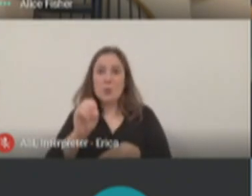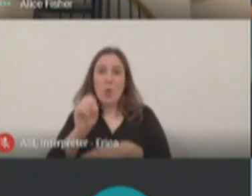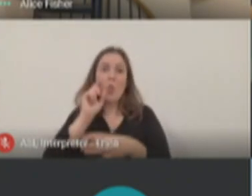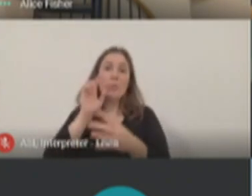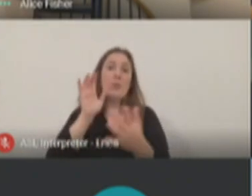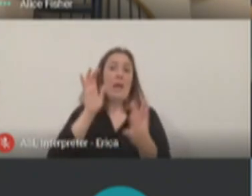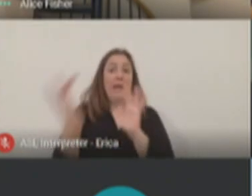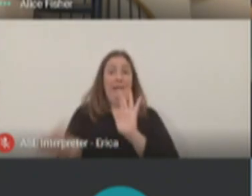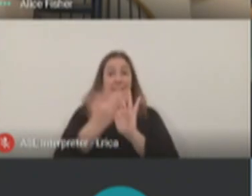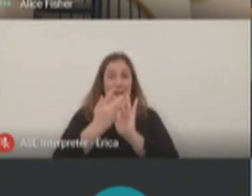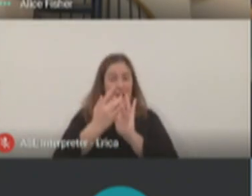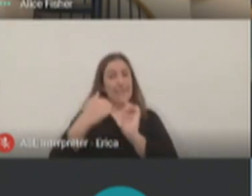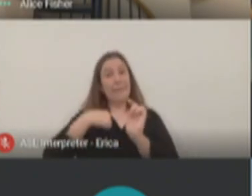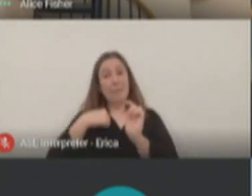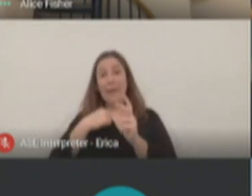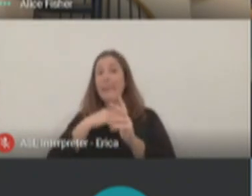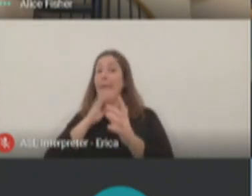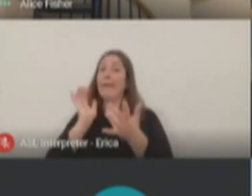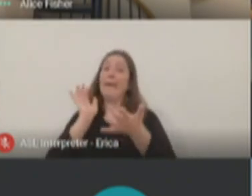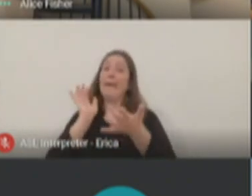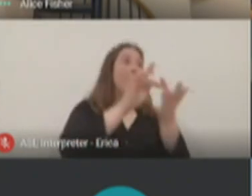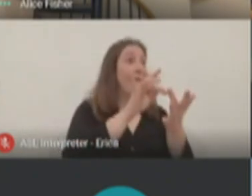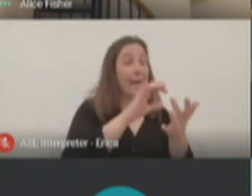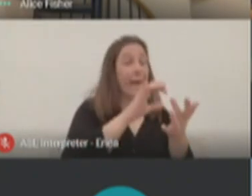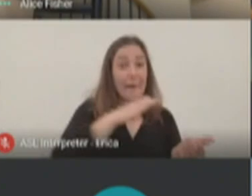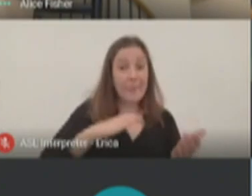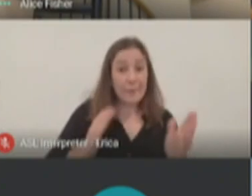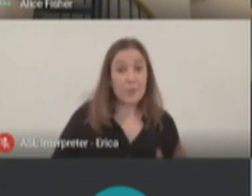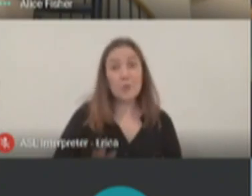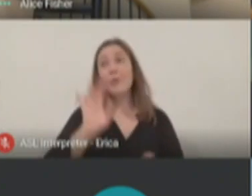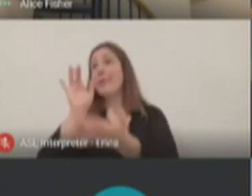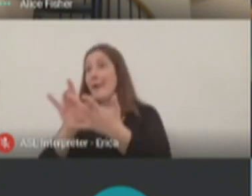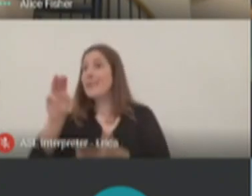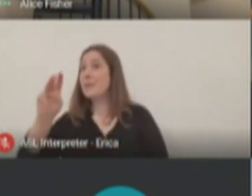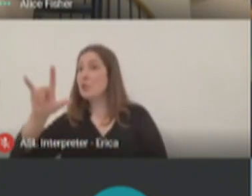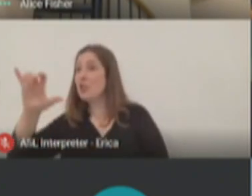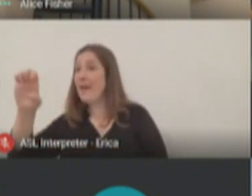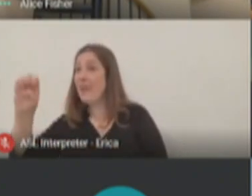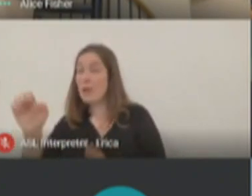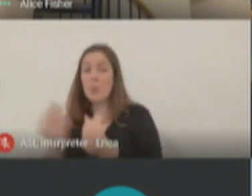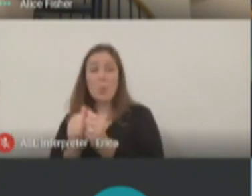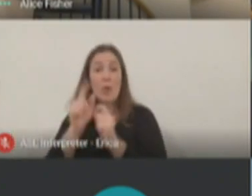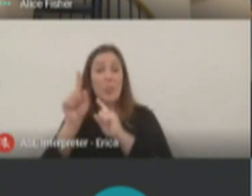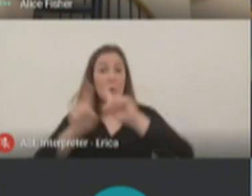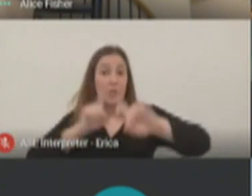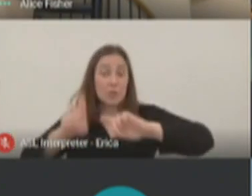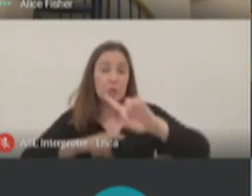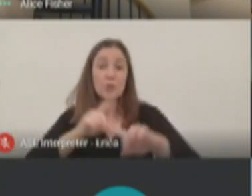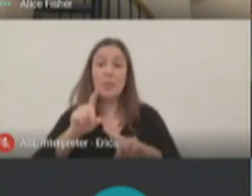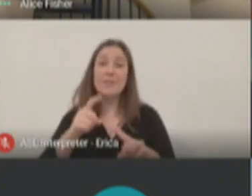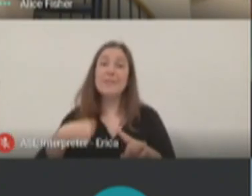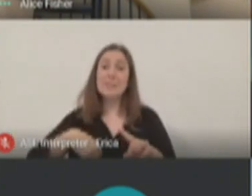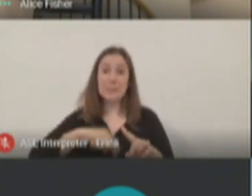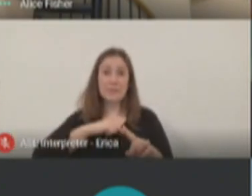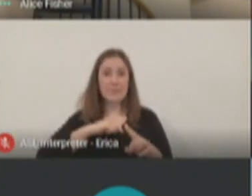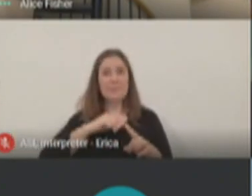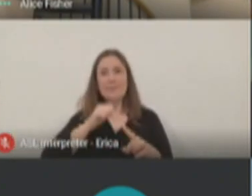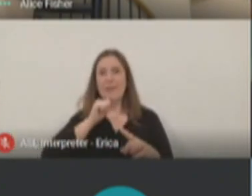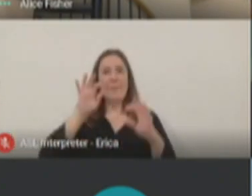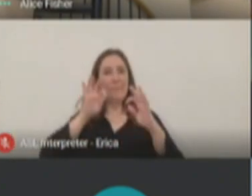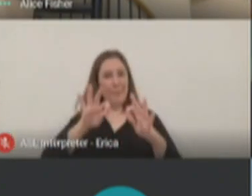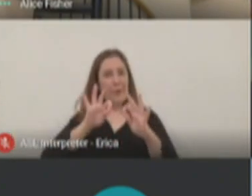myself or Commissioner Mccarthy at any time with any questions. We just, we're not perfect, but we're trying our